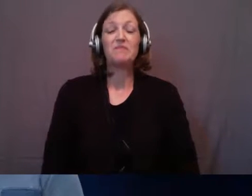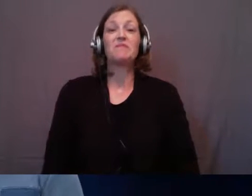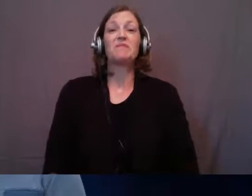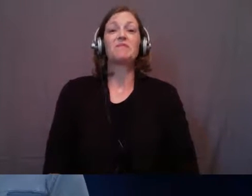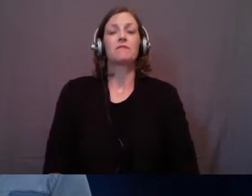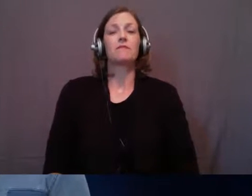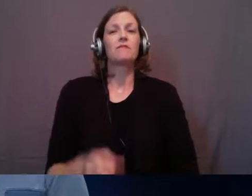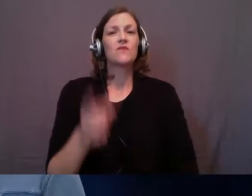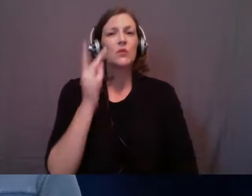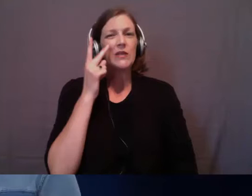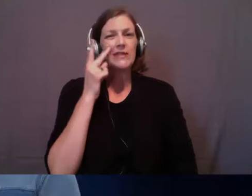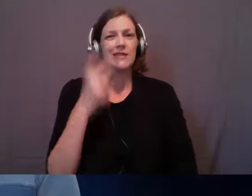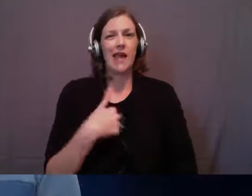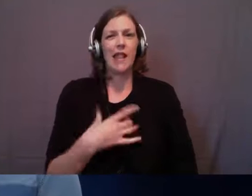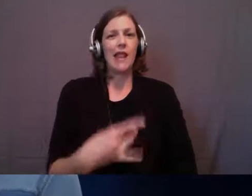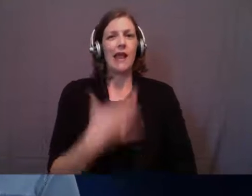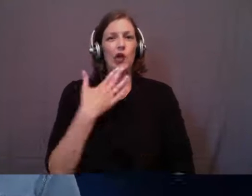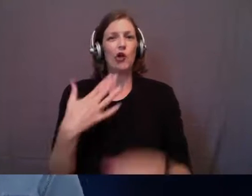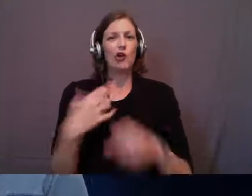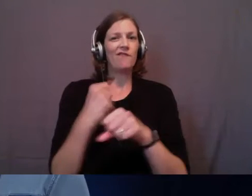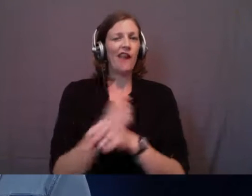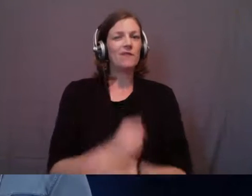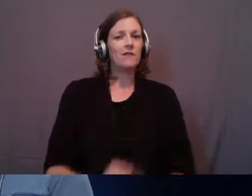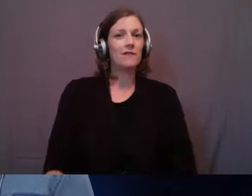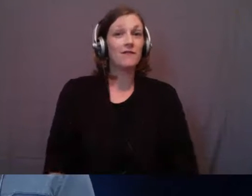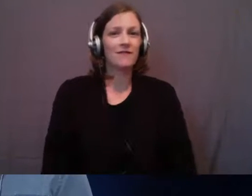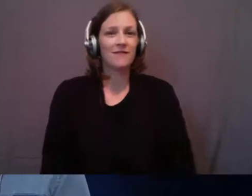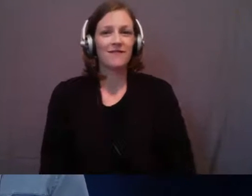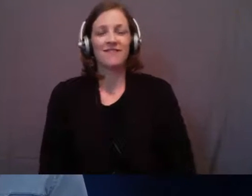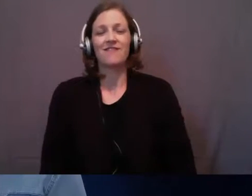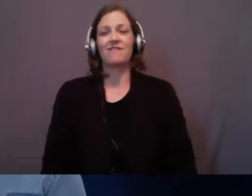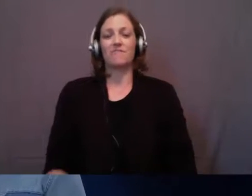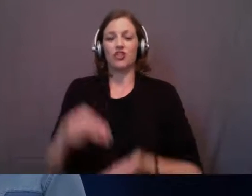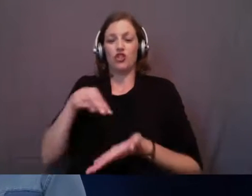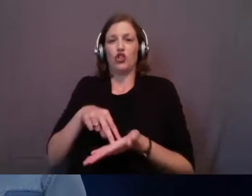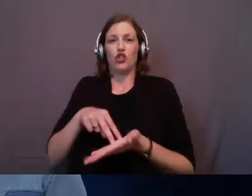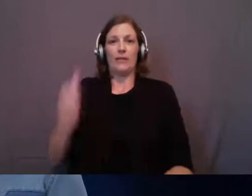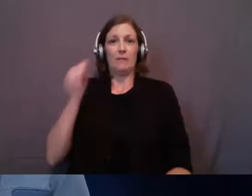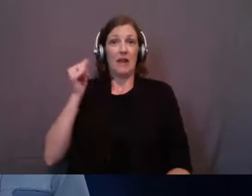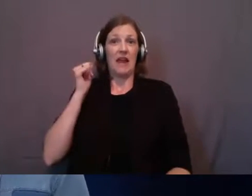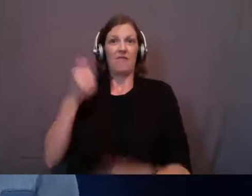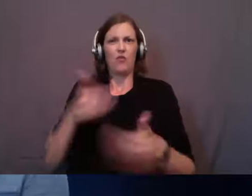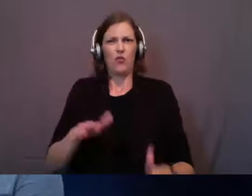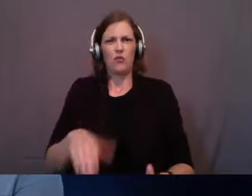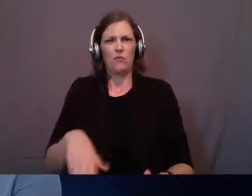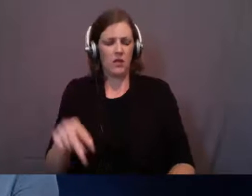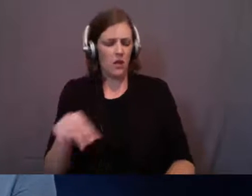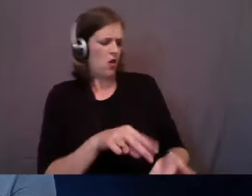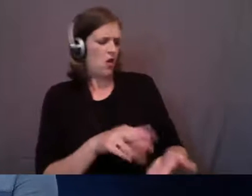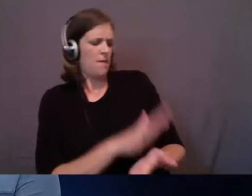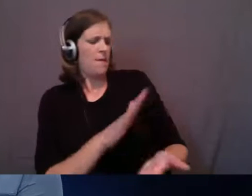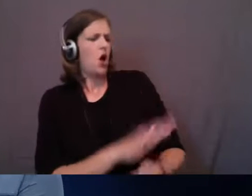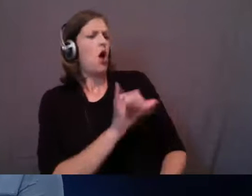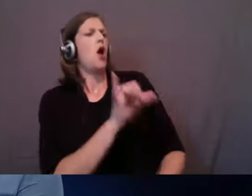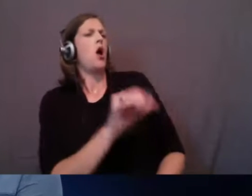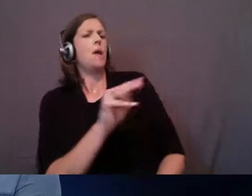You can tell I like a good fight. And I stood in the back of the room. He said, looked at his paper,